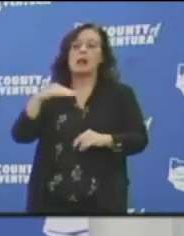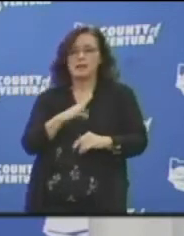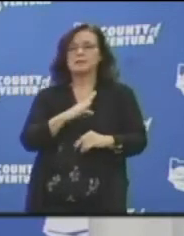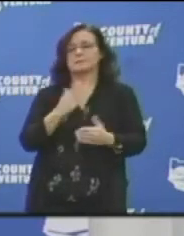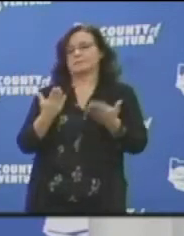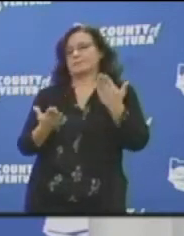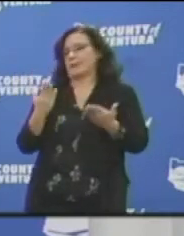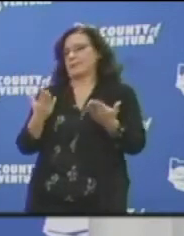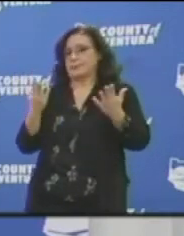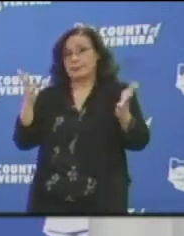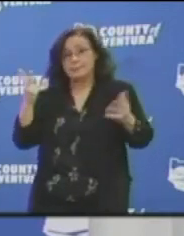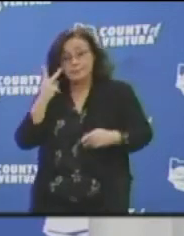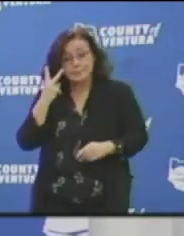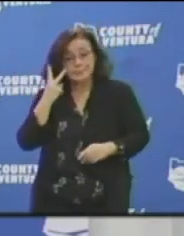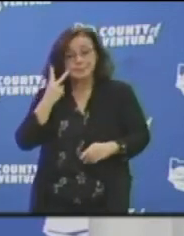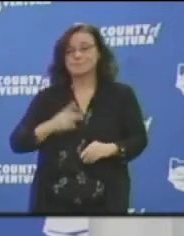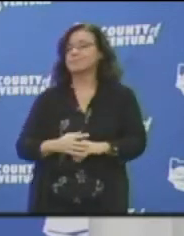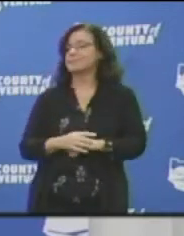right now.